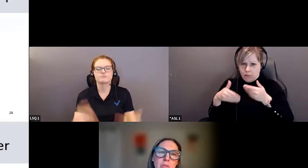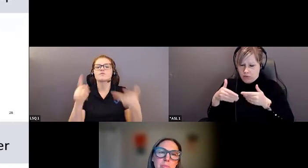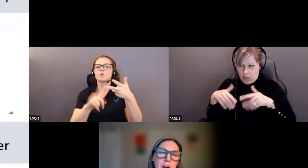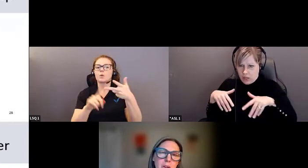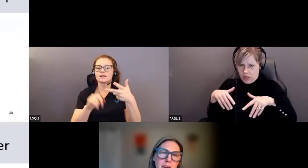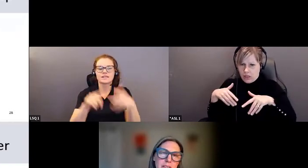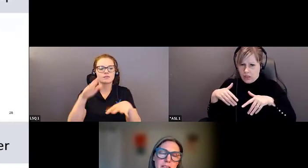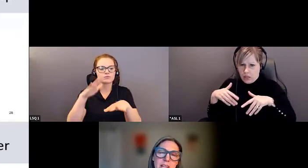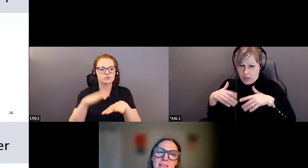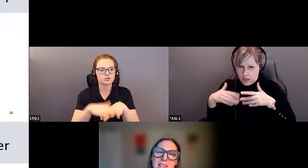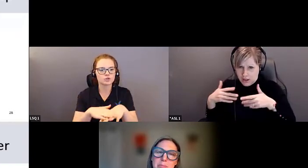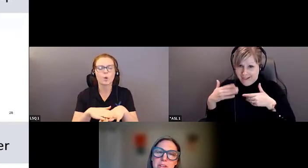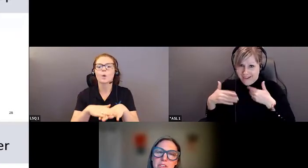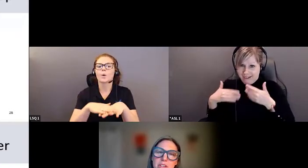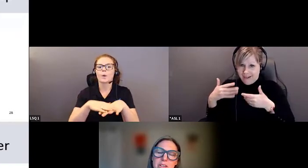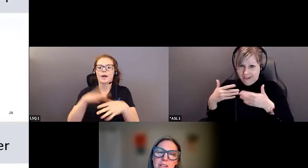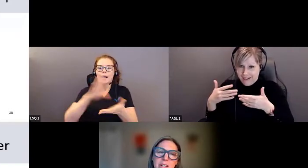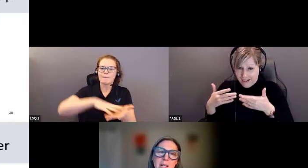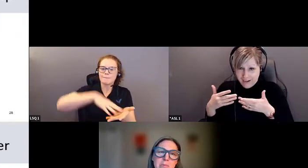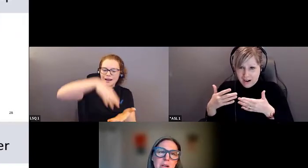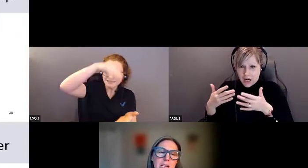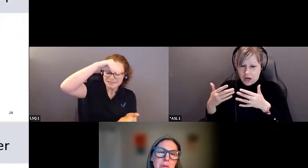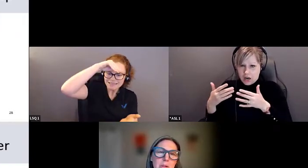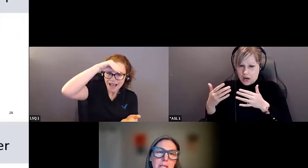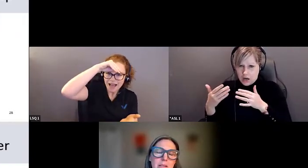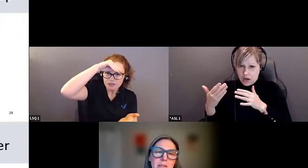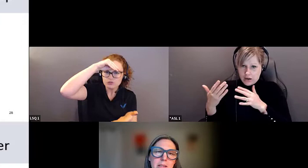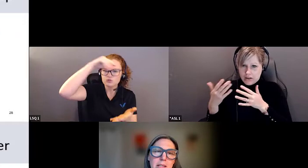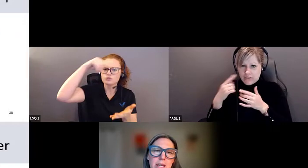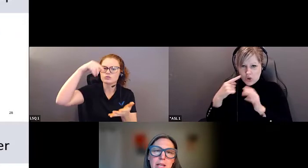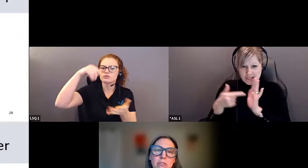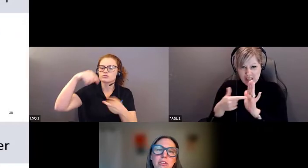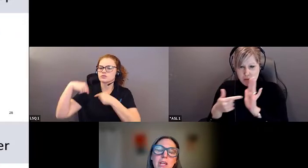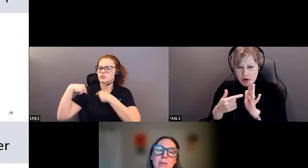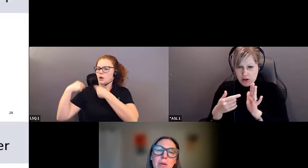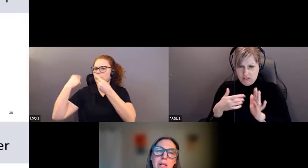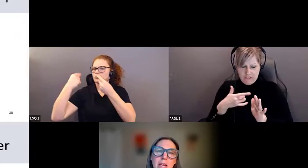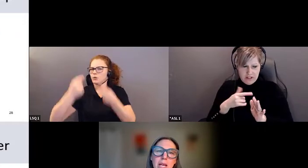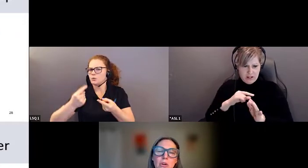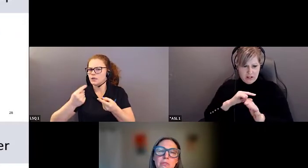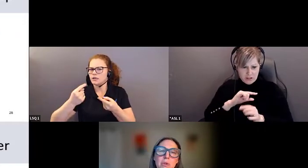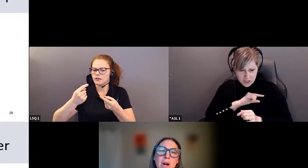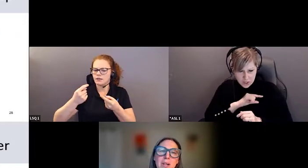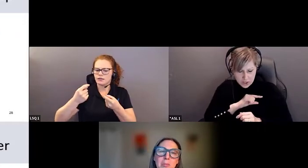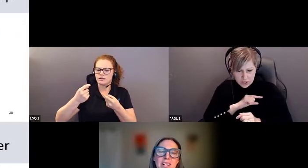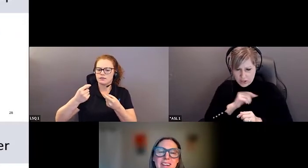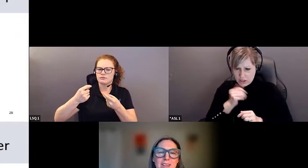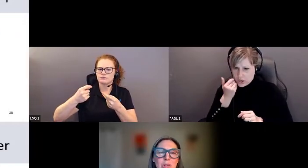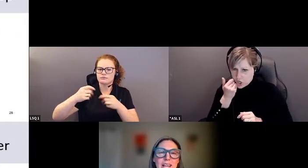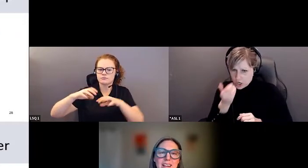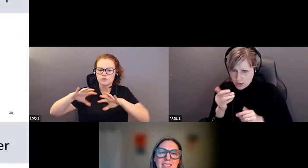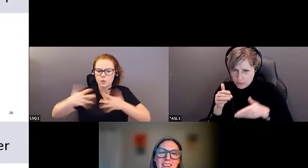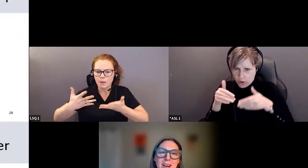interfere with progress in anti-oppression. I'm talking about guilt and shame and overwhelm. So let us come